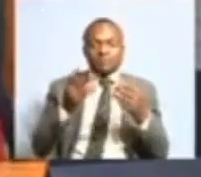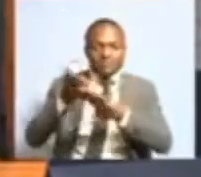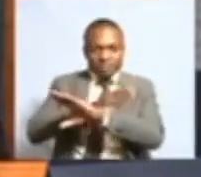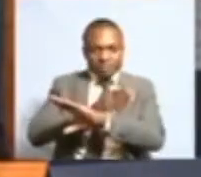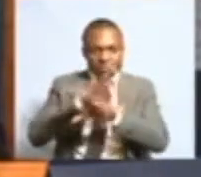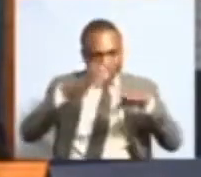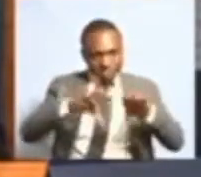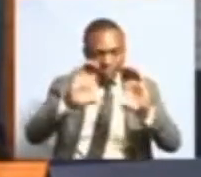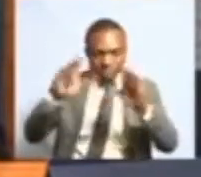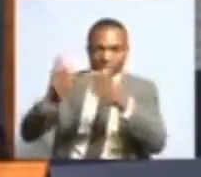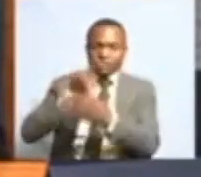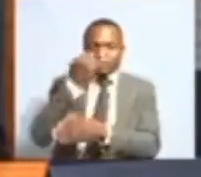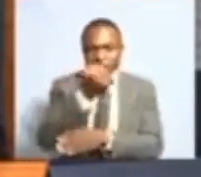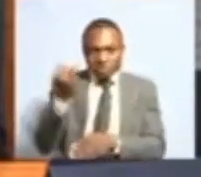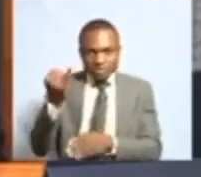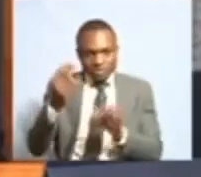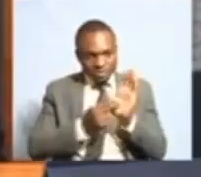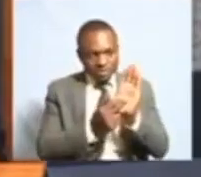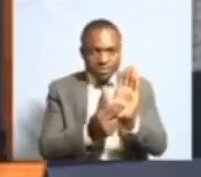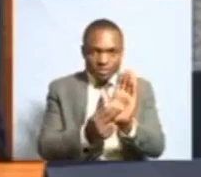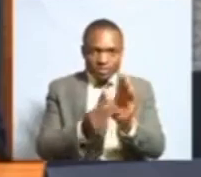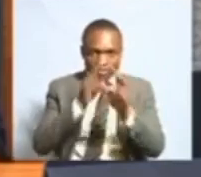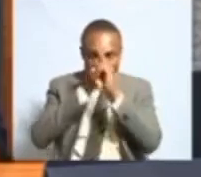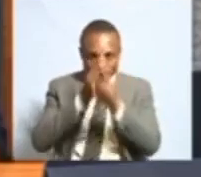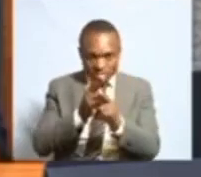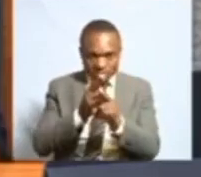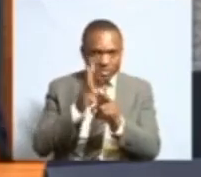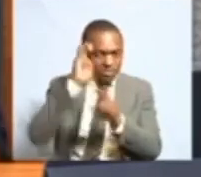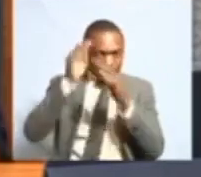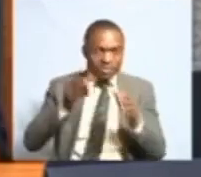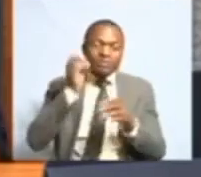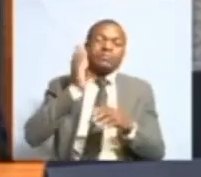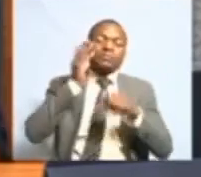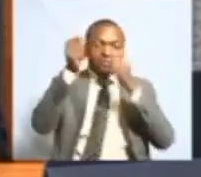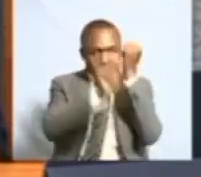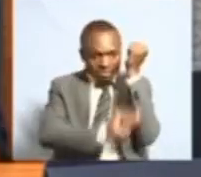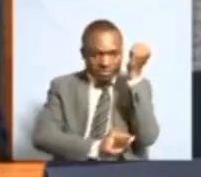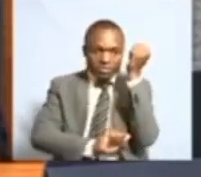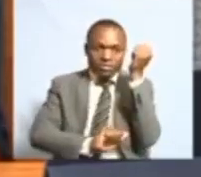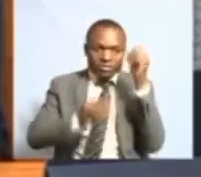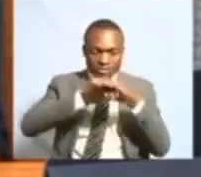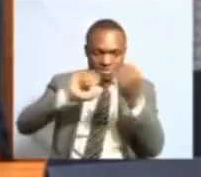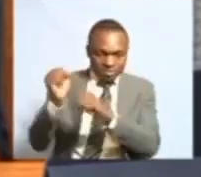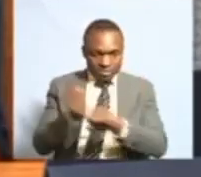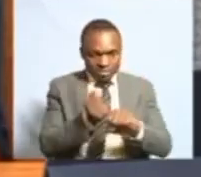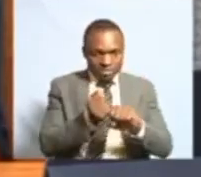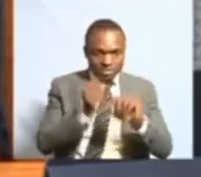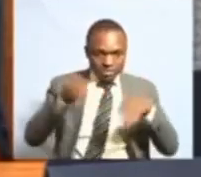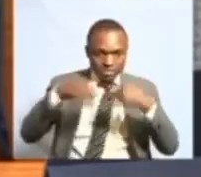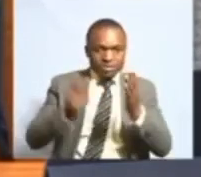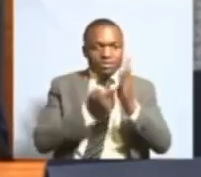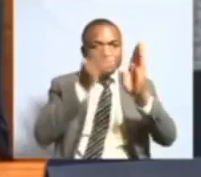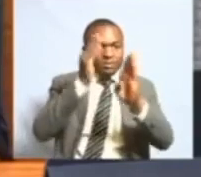Before we proceed to the next item, there's an indication from the Honorable Minister of Home Affairs and Internal Security to raise